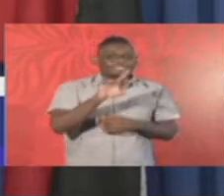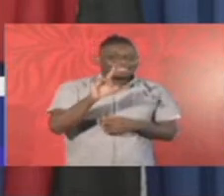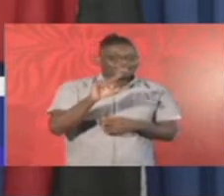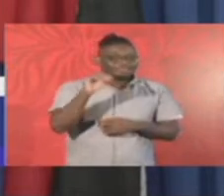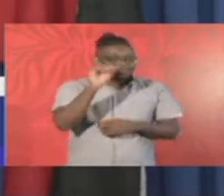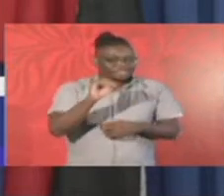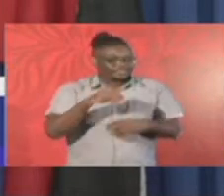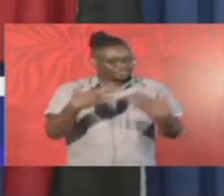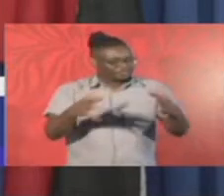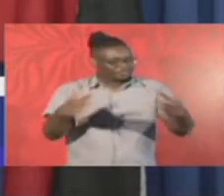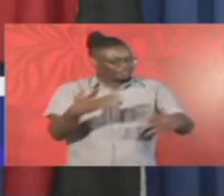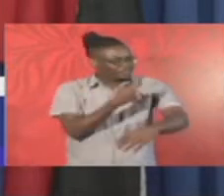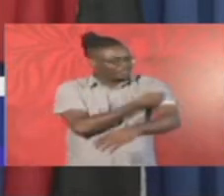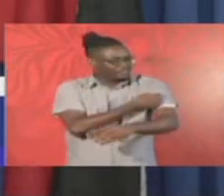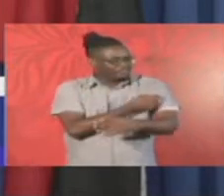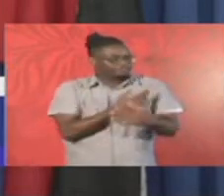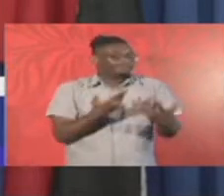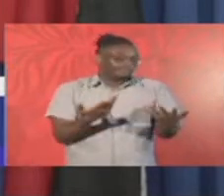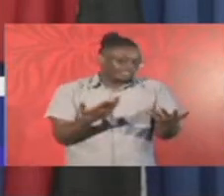vaccinated,